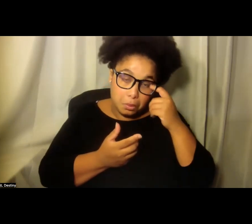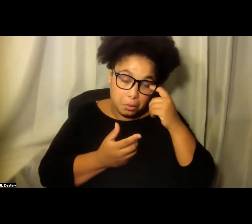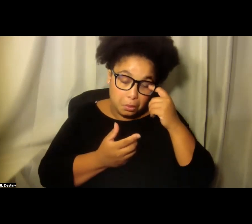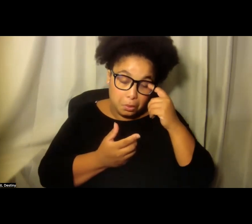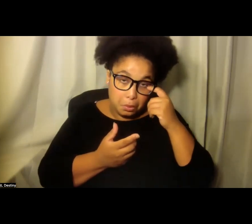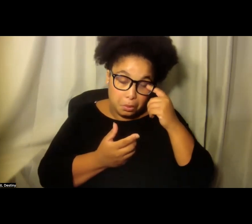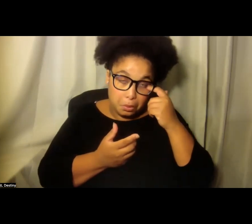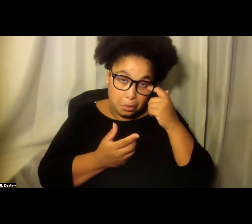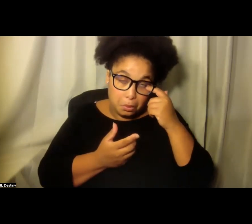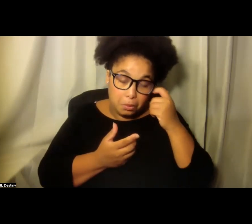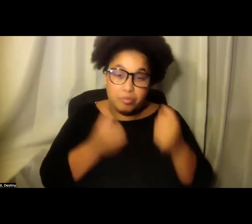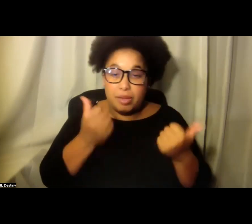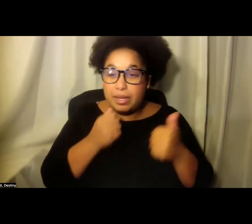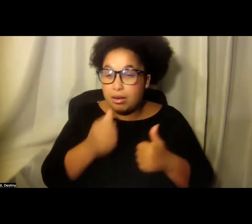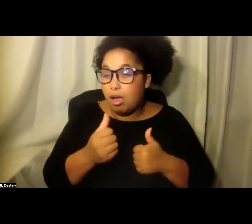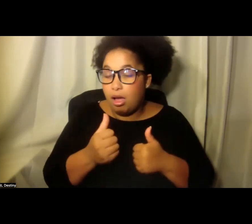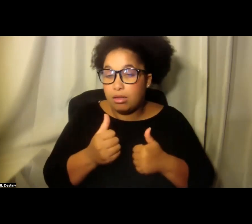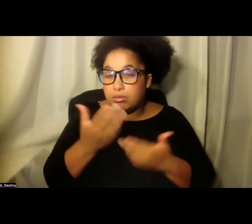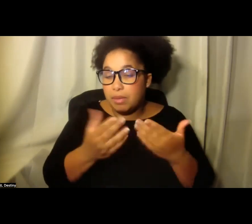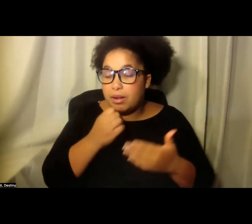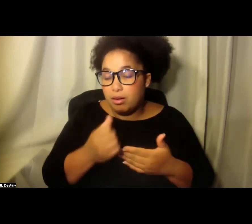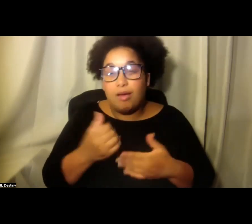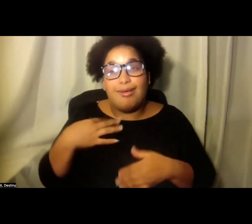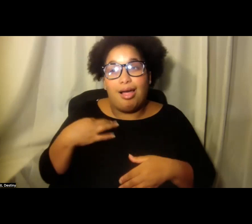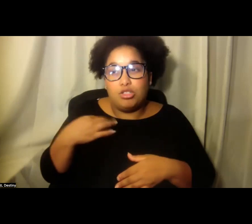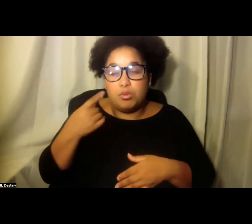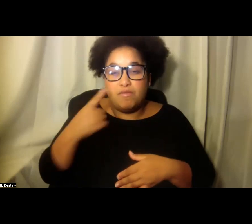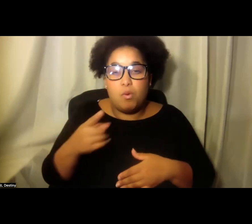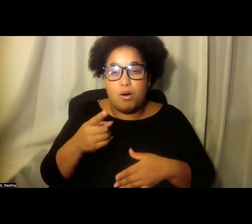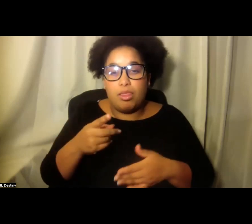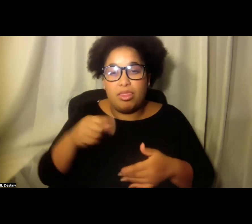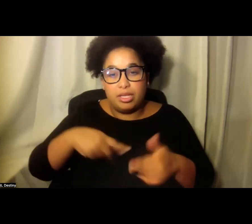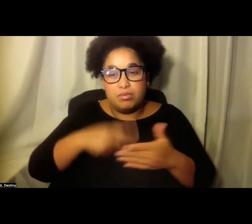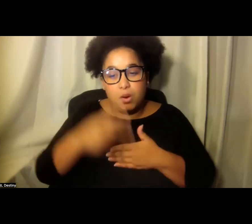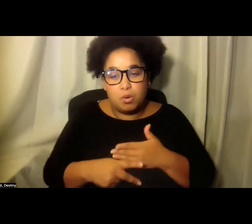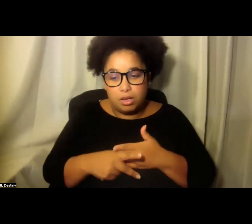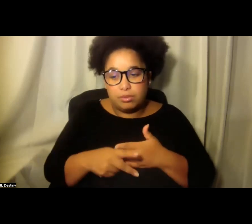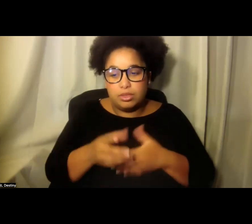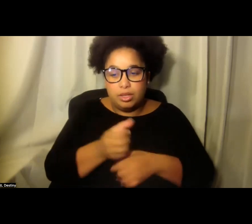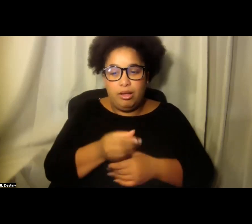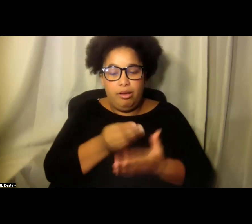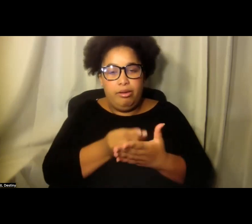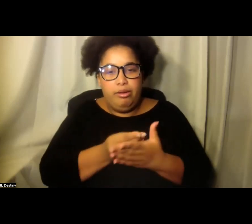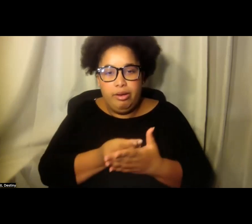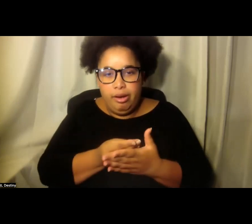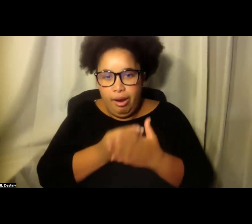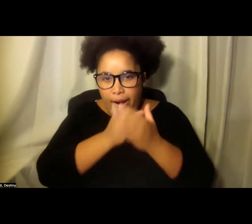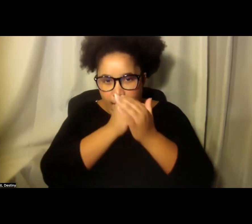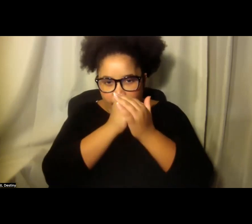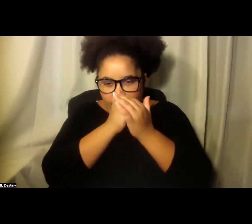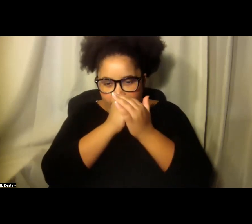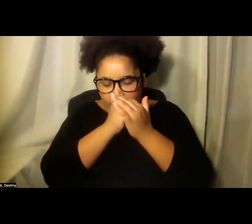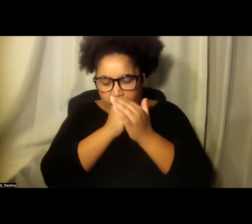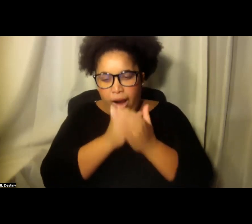something that is eligible under the program to receive funding. What we're looking for first and foremost